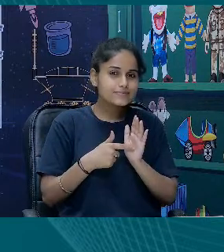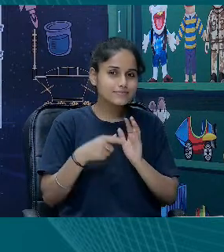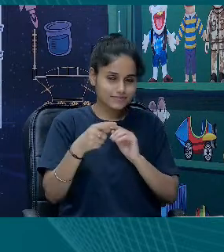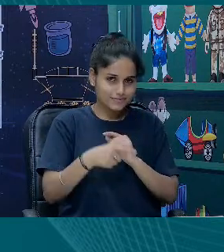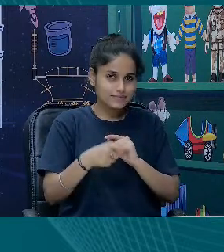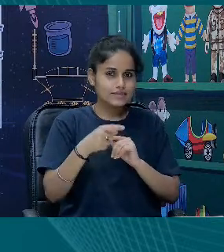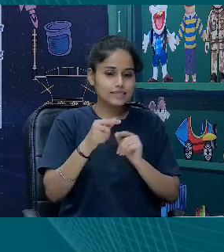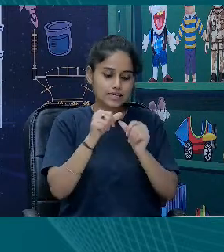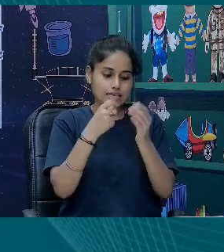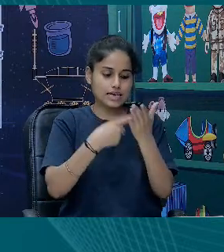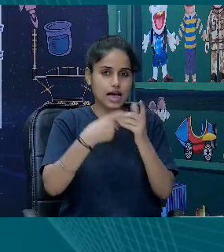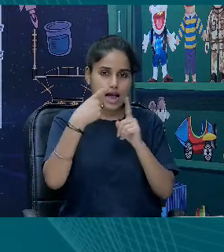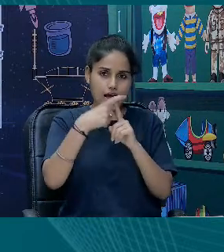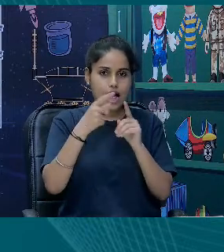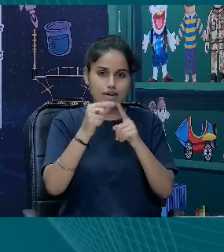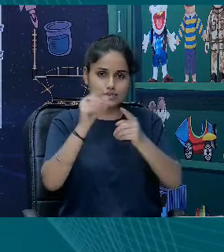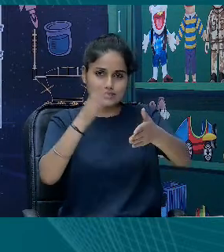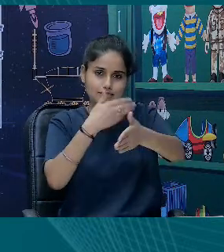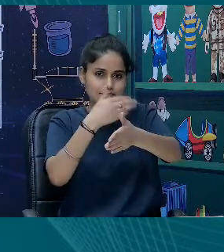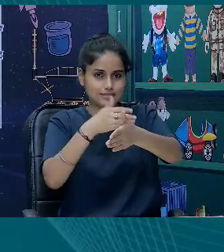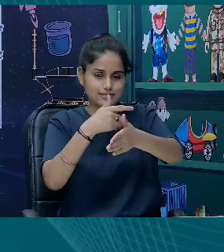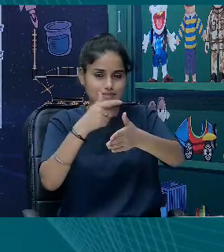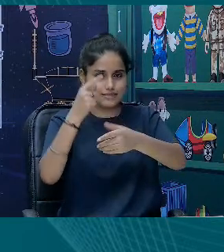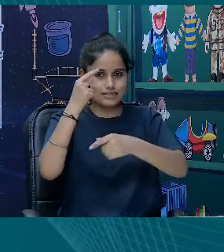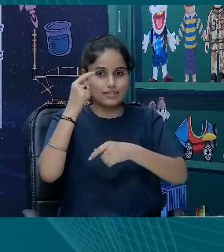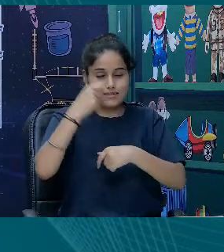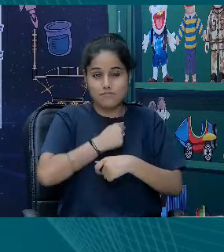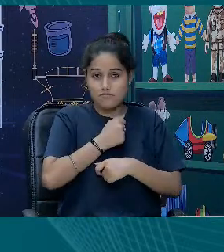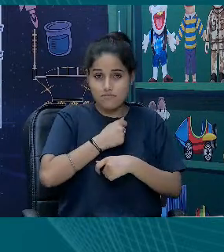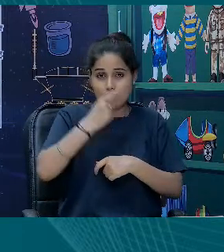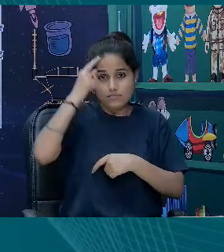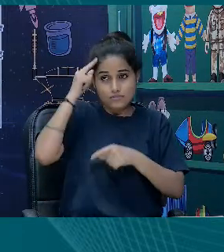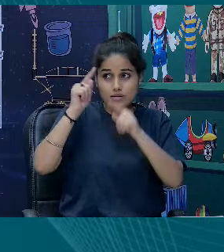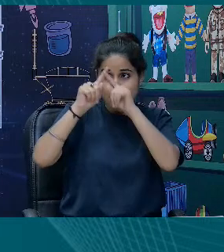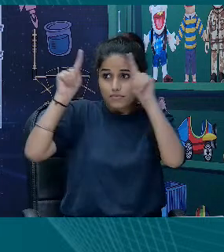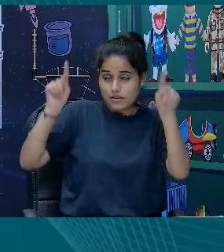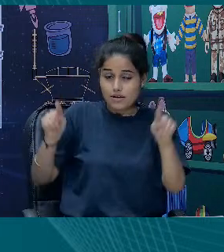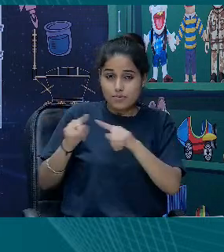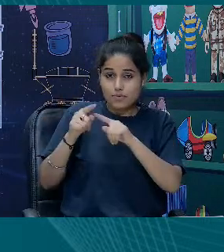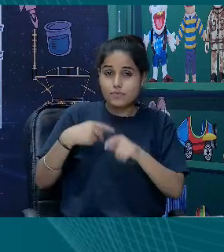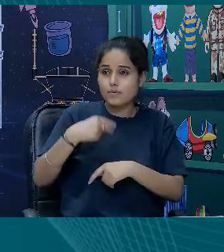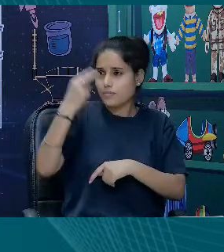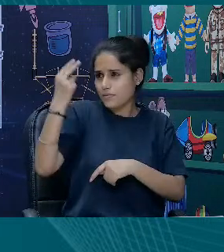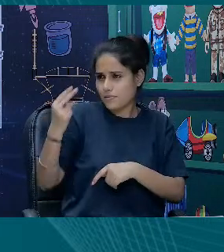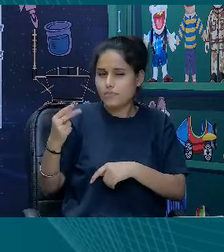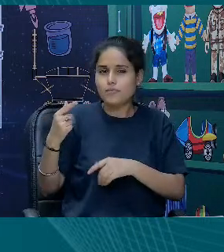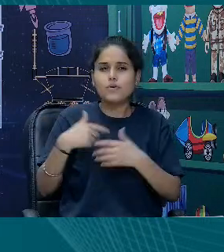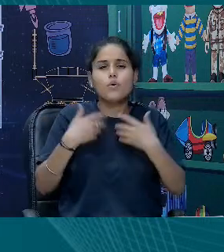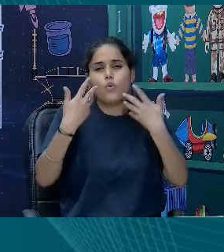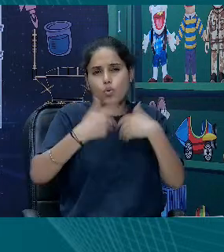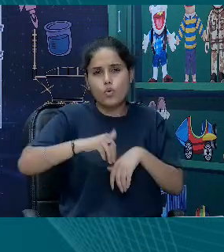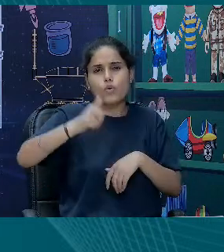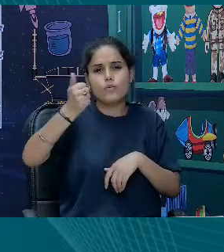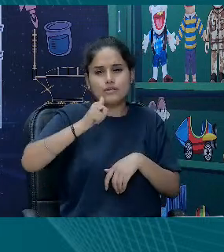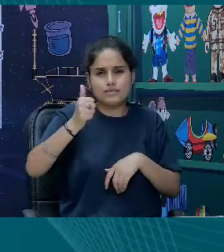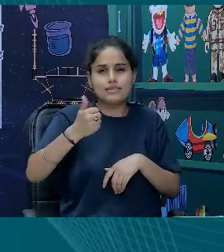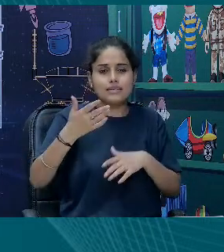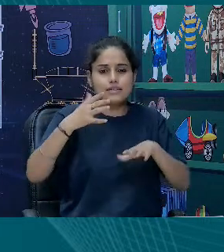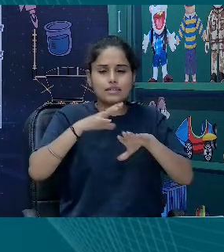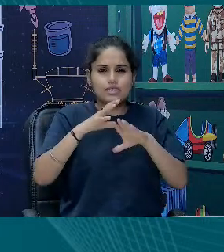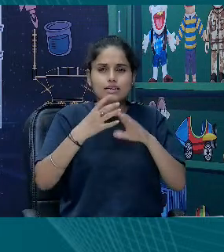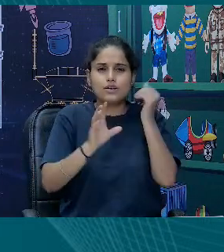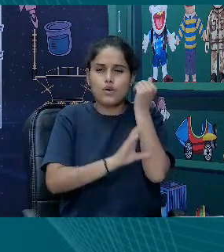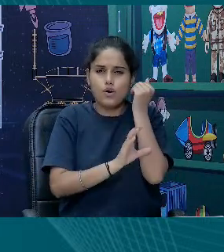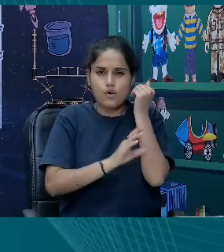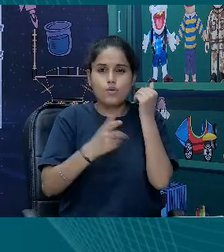was our poem, On My Blackboard I Can Draw. Any input through you or any conclusion remark by you